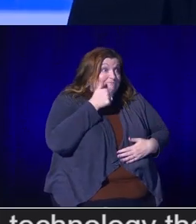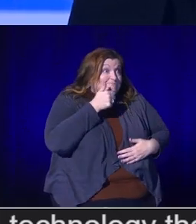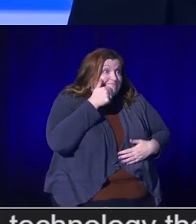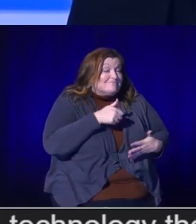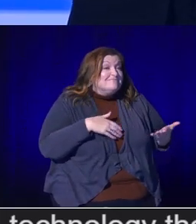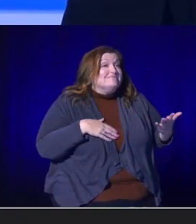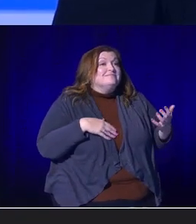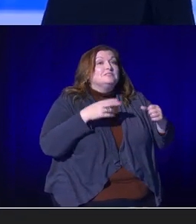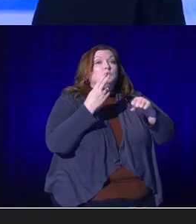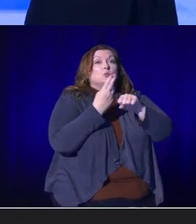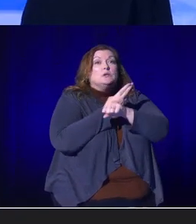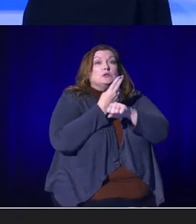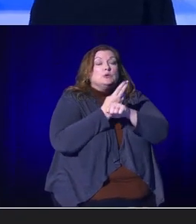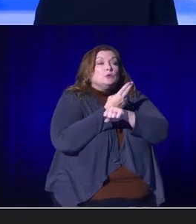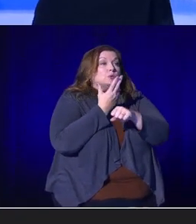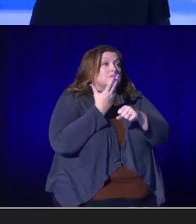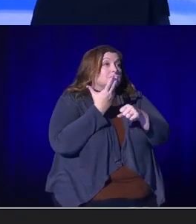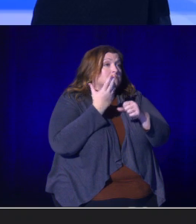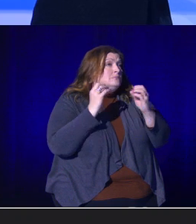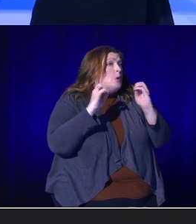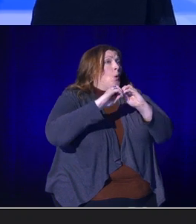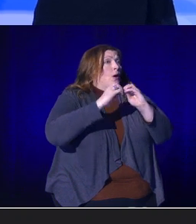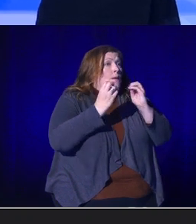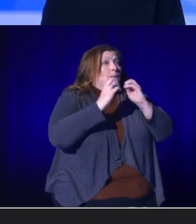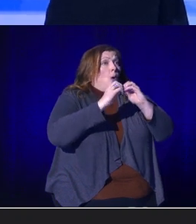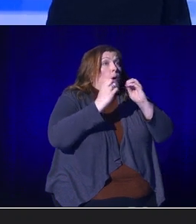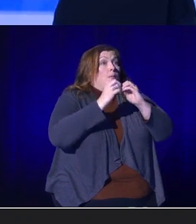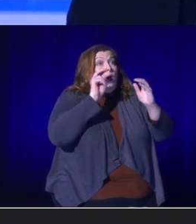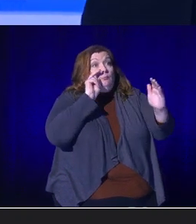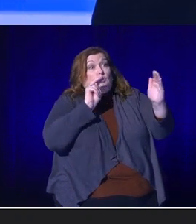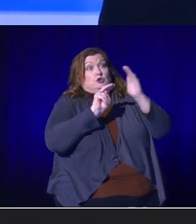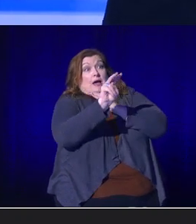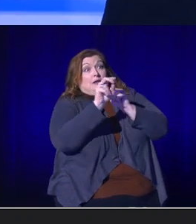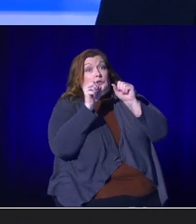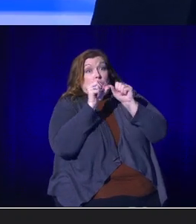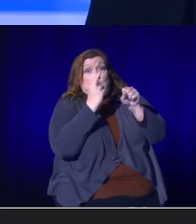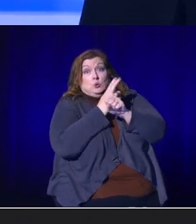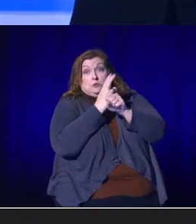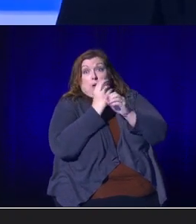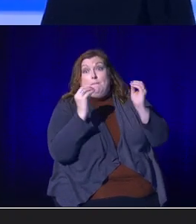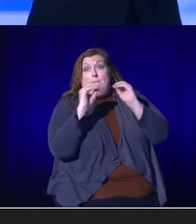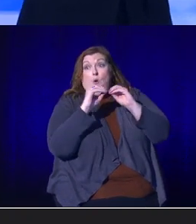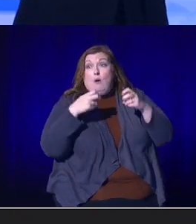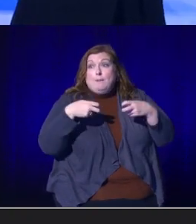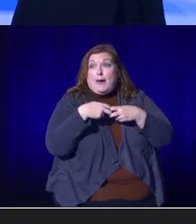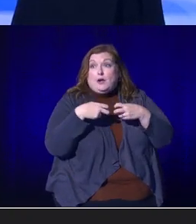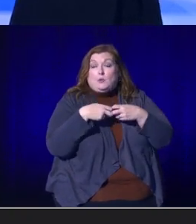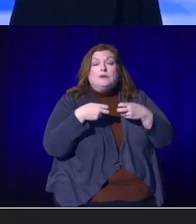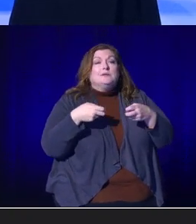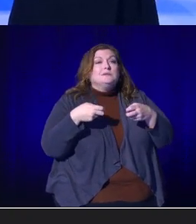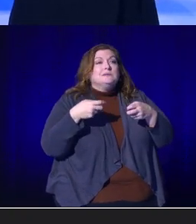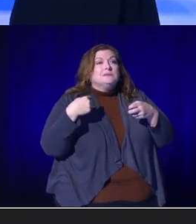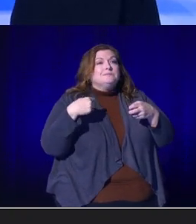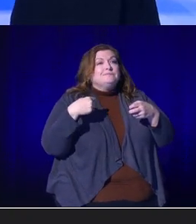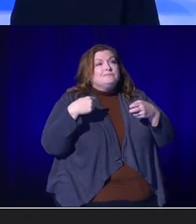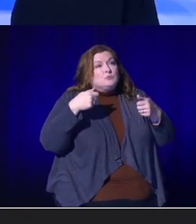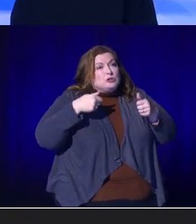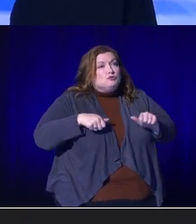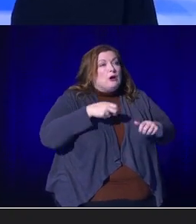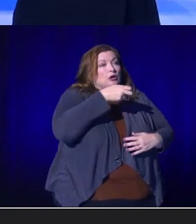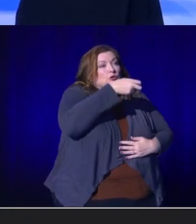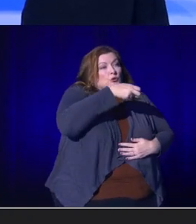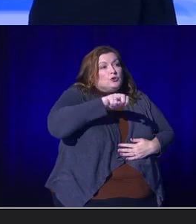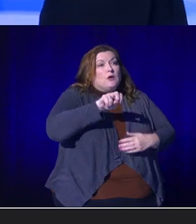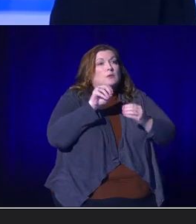more batteries. We're projected to continue to use more and more batteries as we try to transition